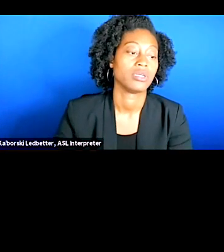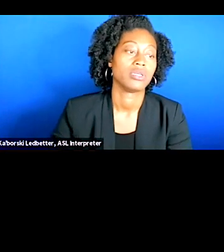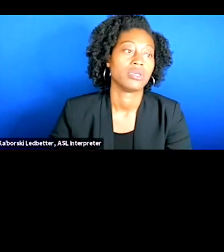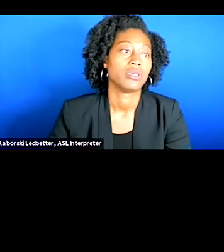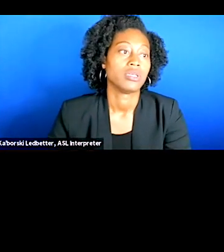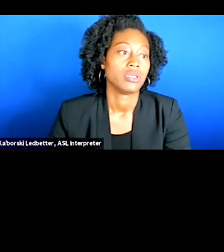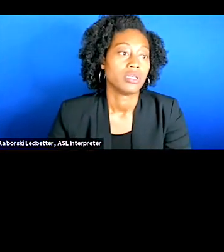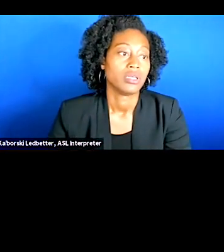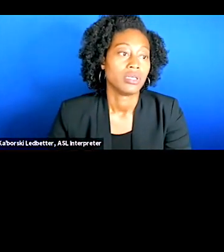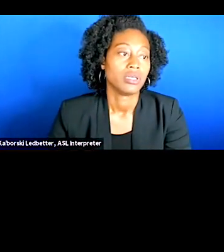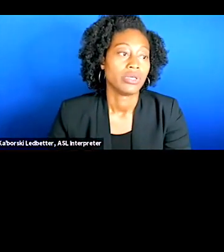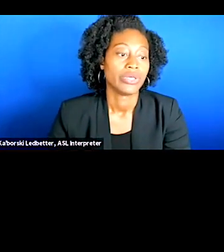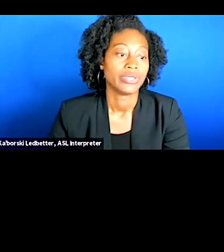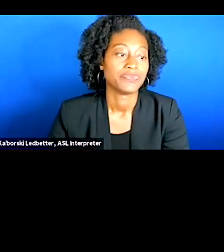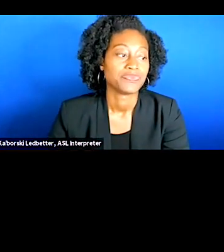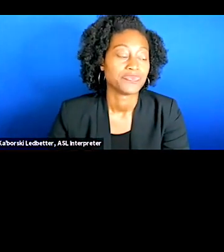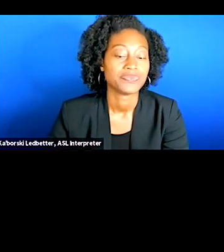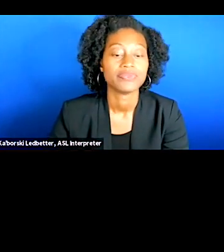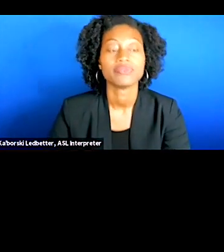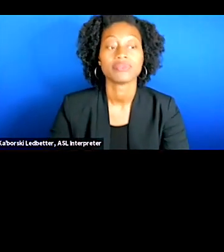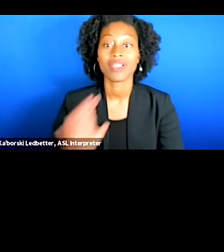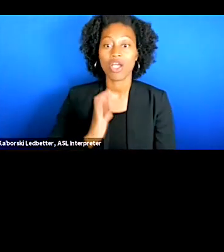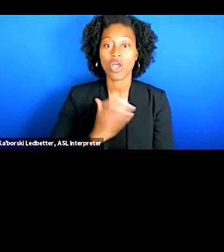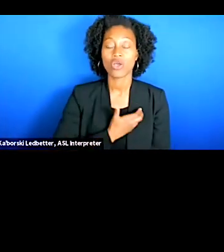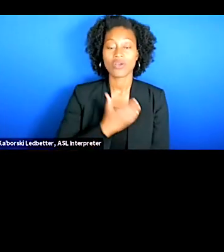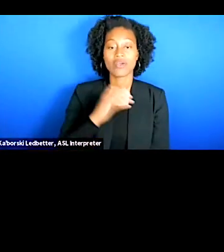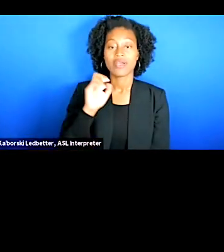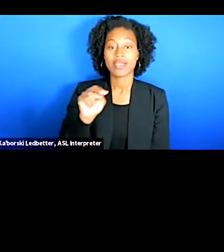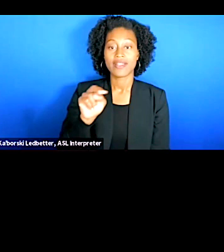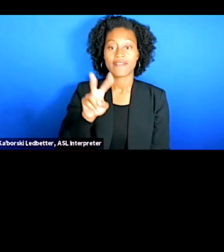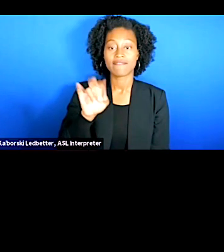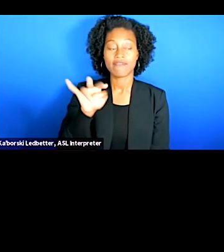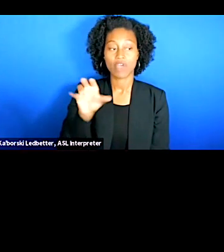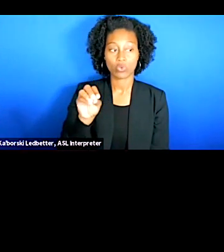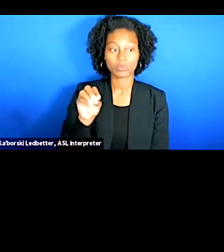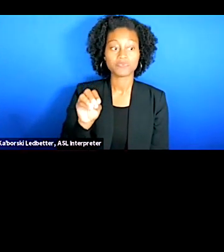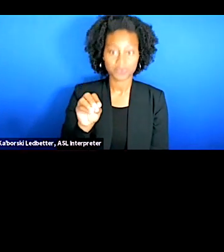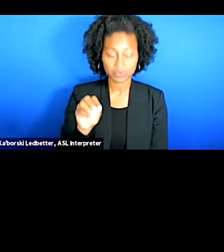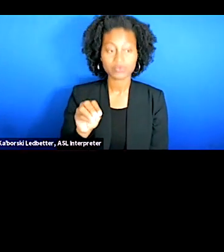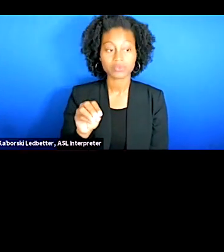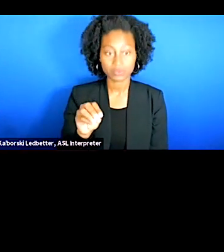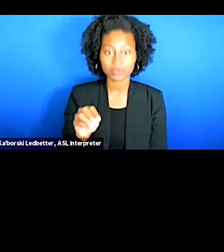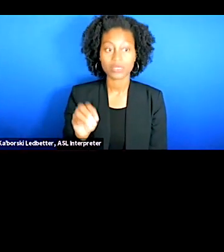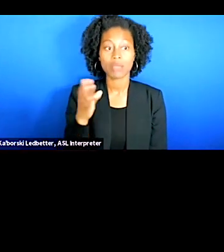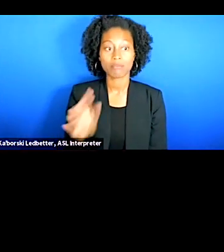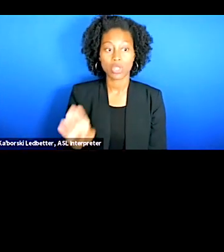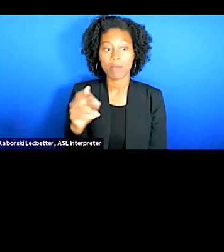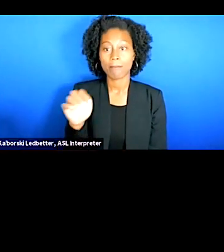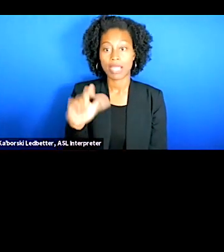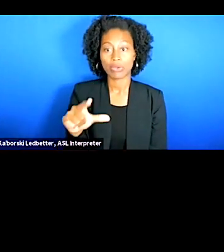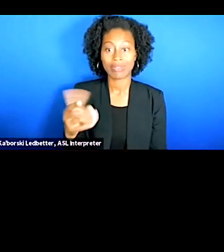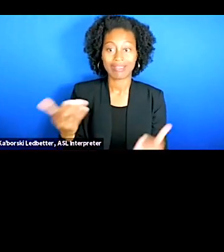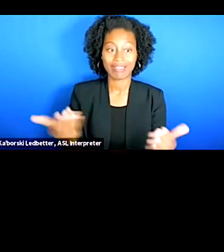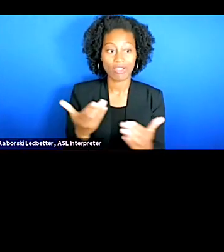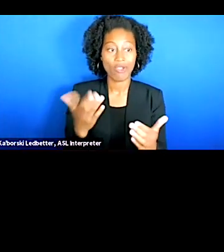So here is our NVivo, and as you can see on this left panel, this blue panel here, this is where all of our data is, and